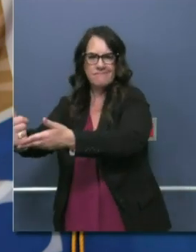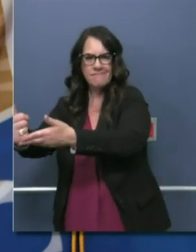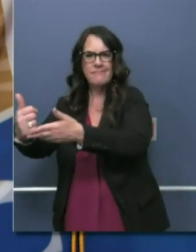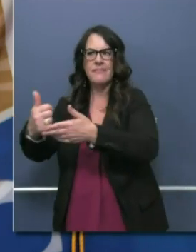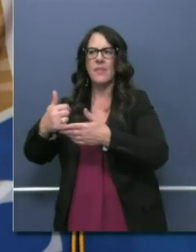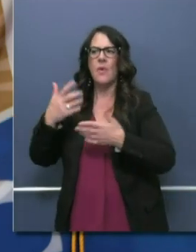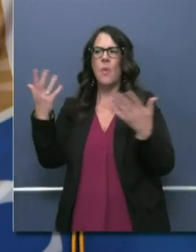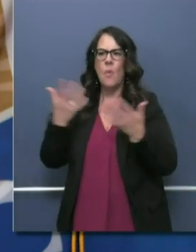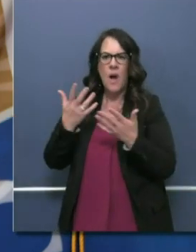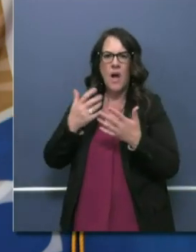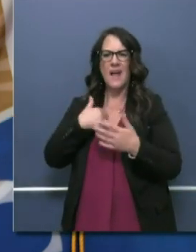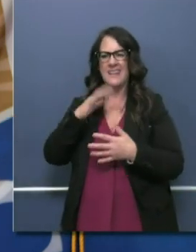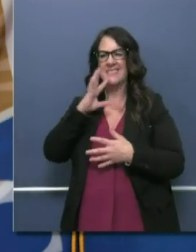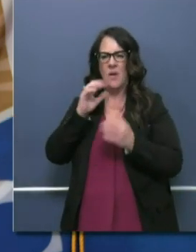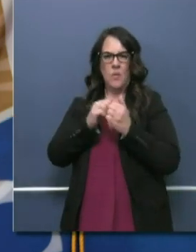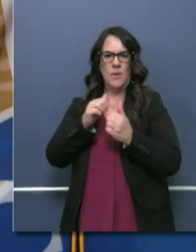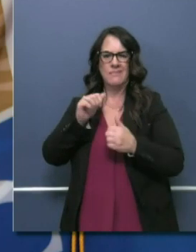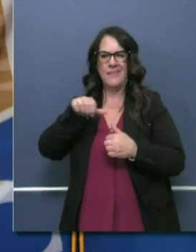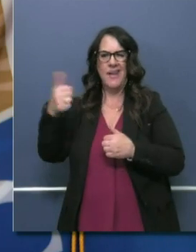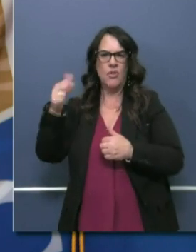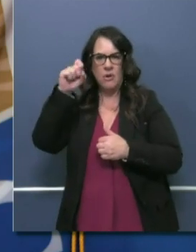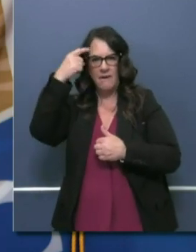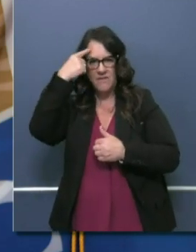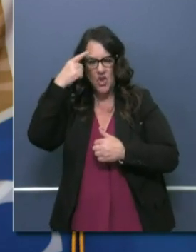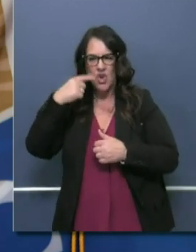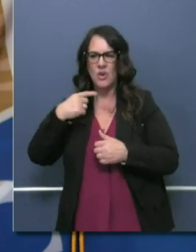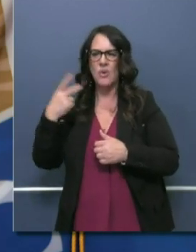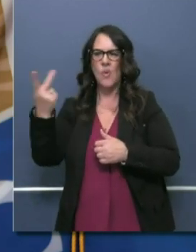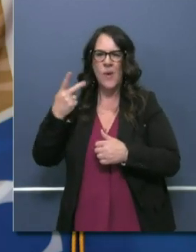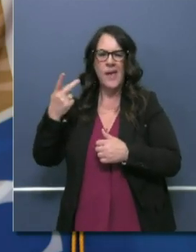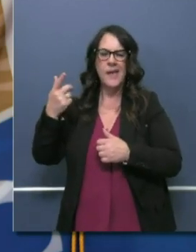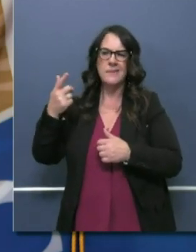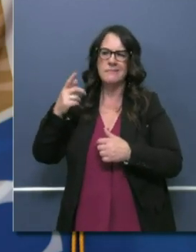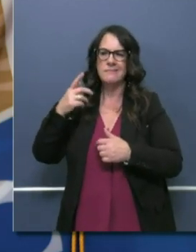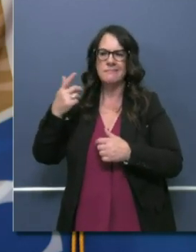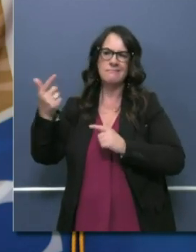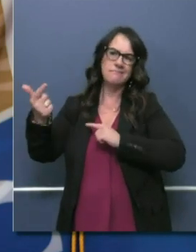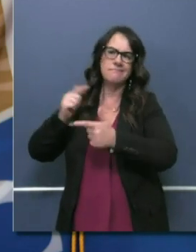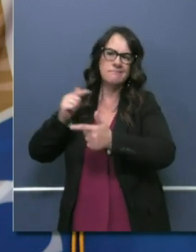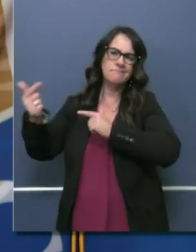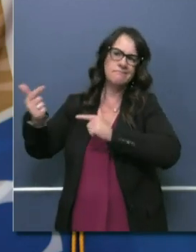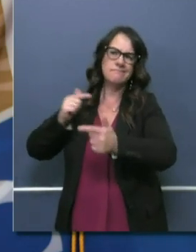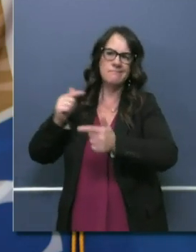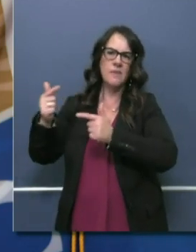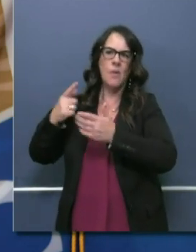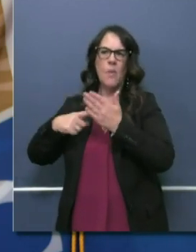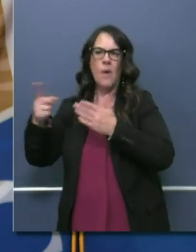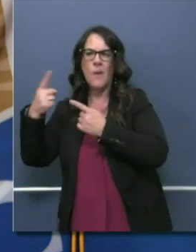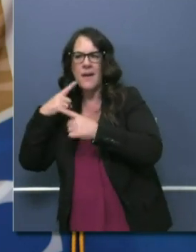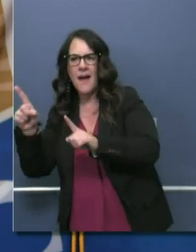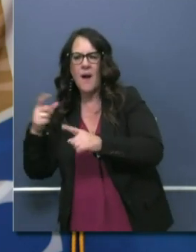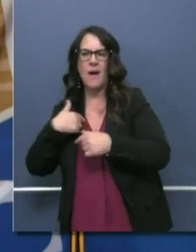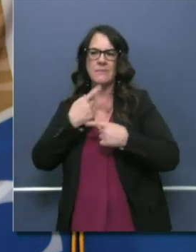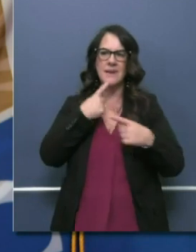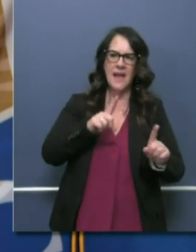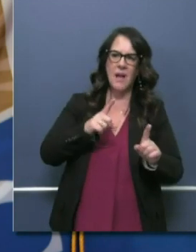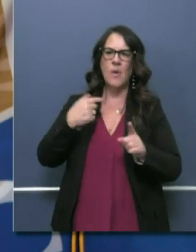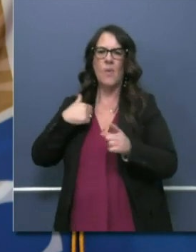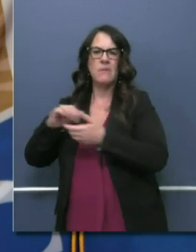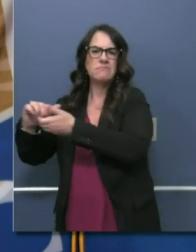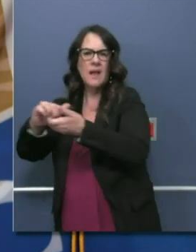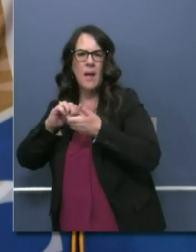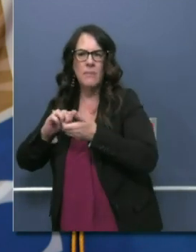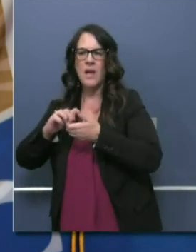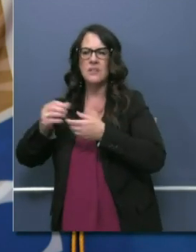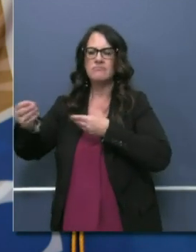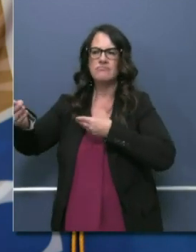talked to Governor Inslee a couple days ago. We go back and forth, and where they're announcing what he's announcing. And so it's a wonderful collaborative.